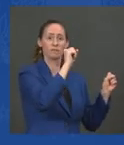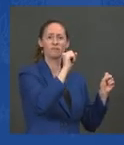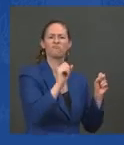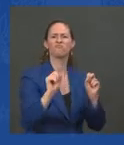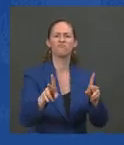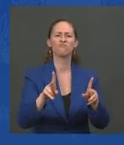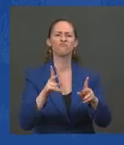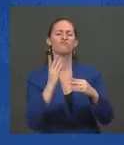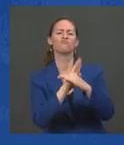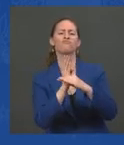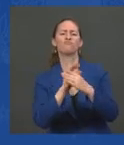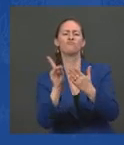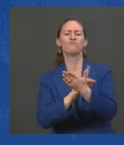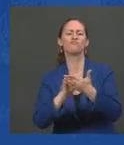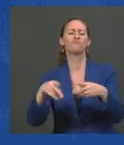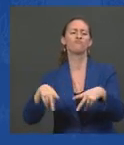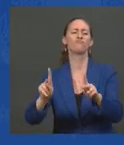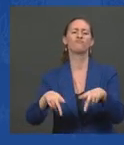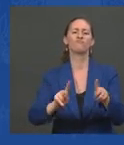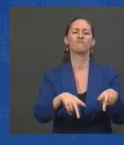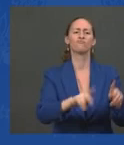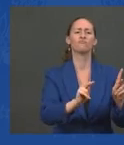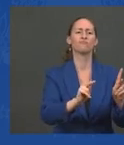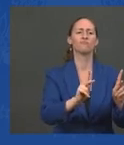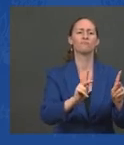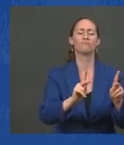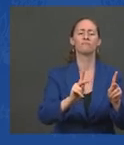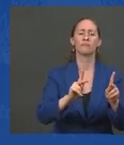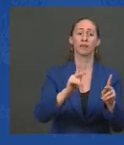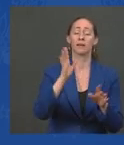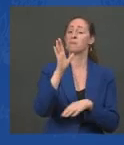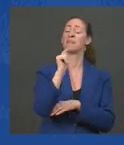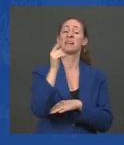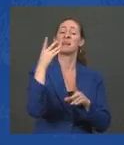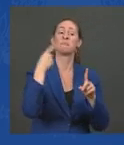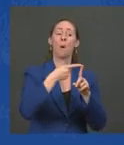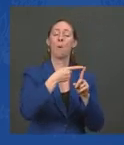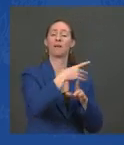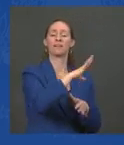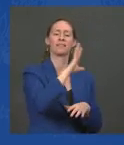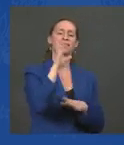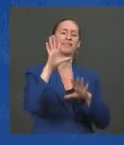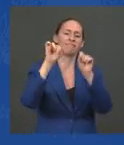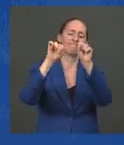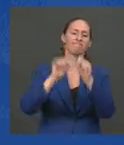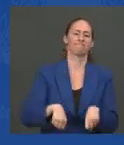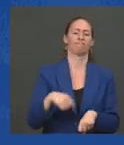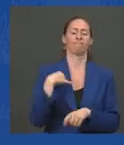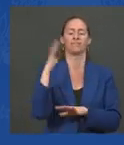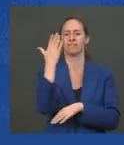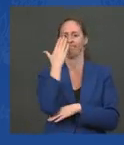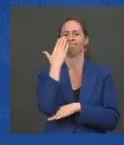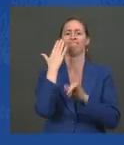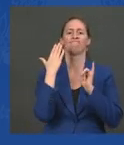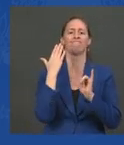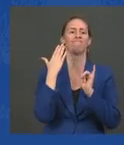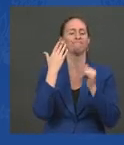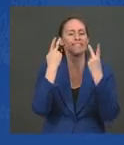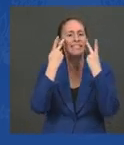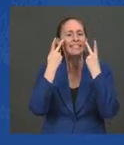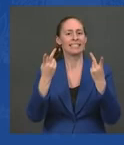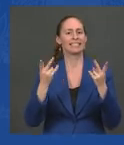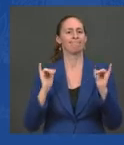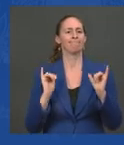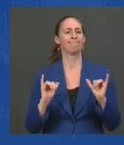is he ripped the Band-Aid off, made it absolutely clear what's at stake. And I think the American people will follow